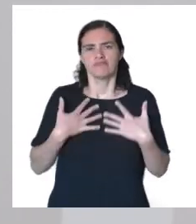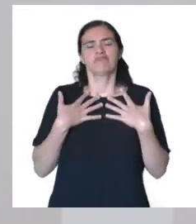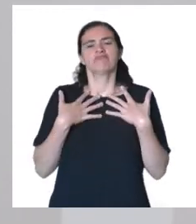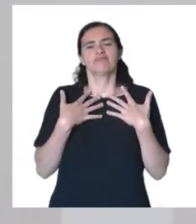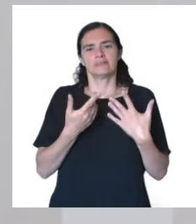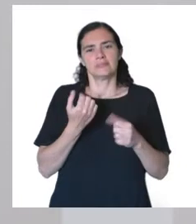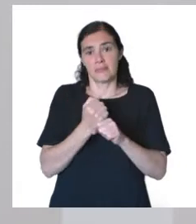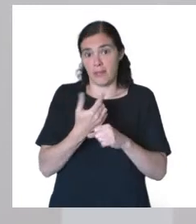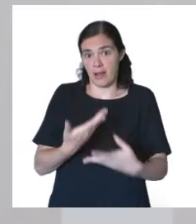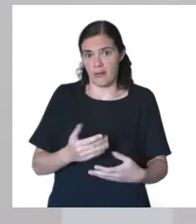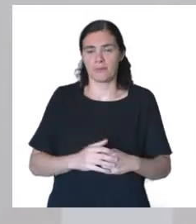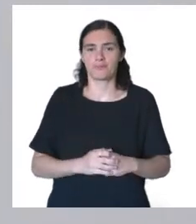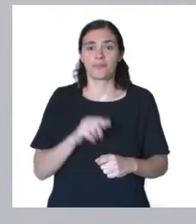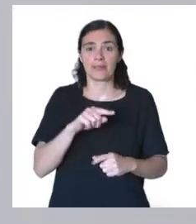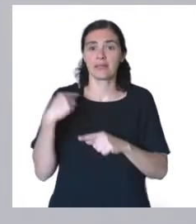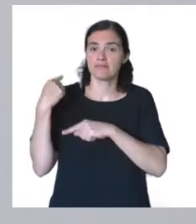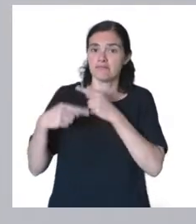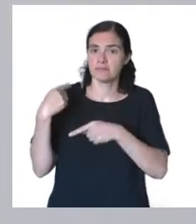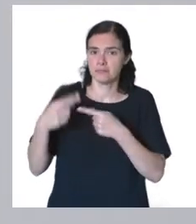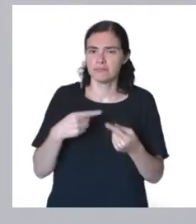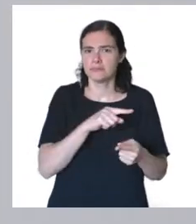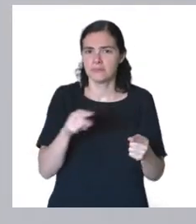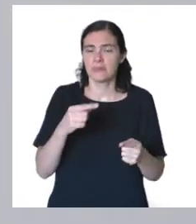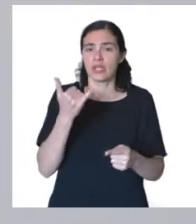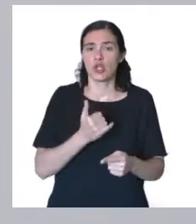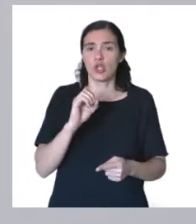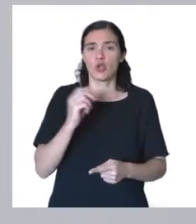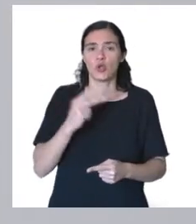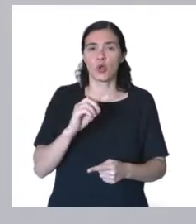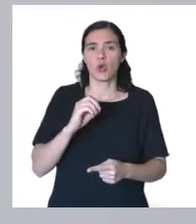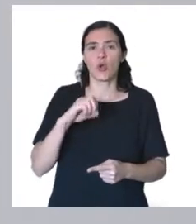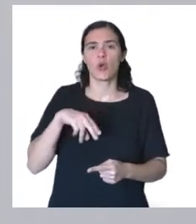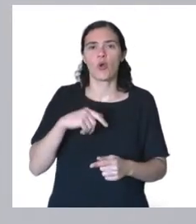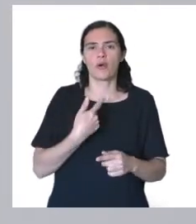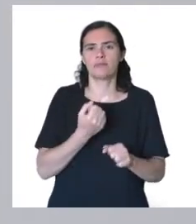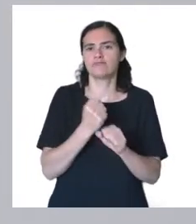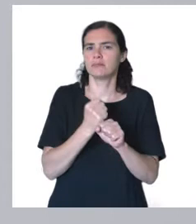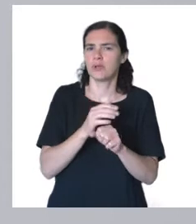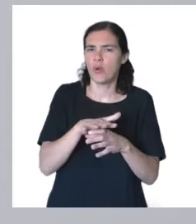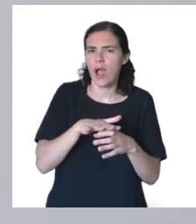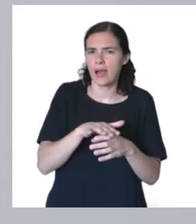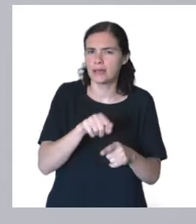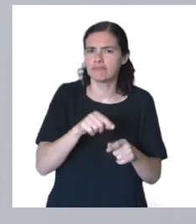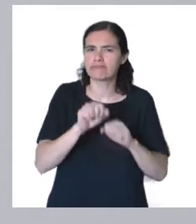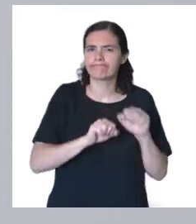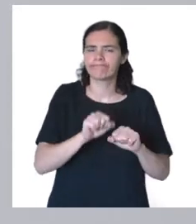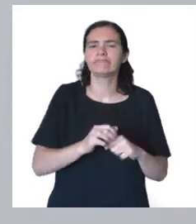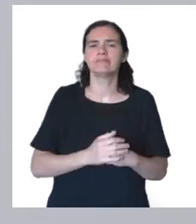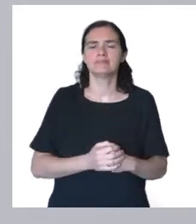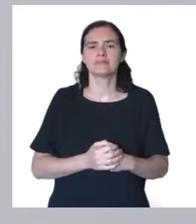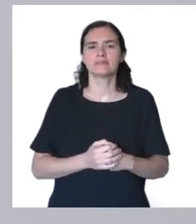many artists working today. Among the traditions that Yoko Ono has embraced, or if you